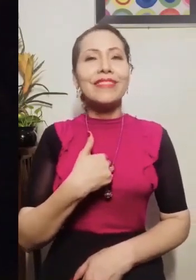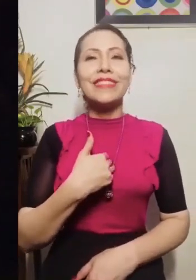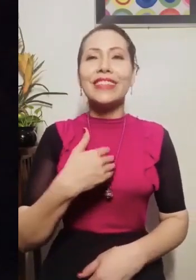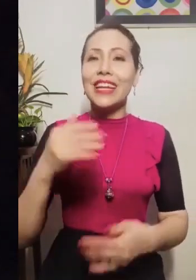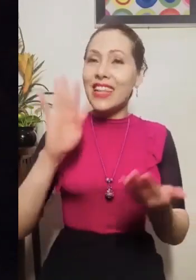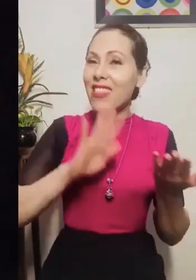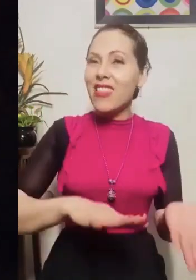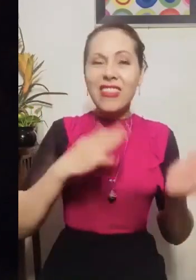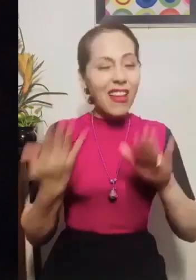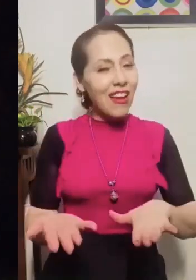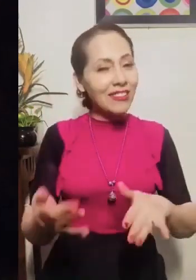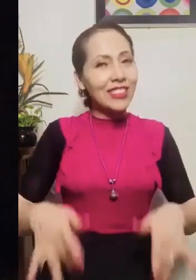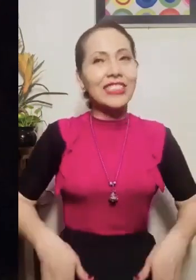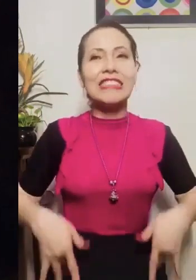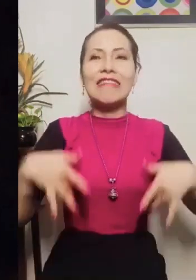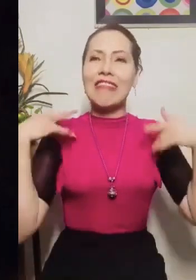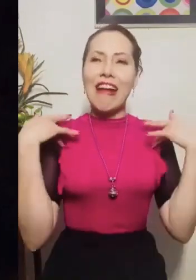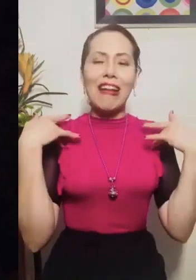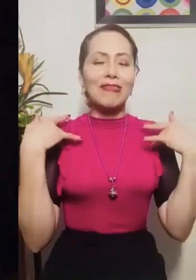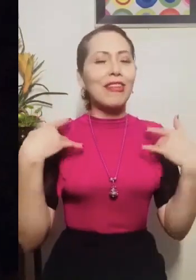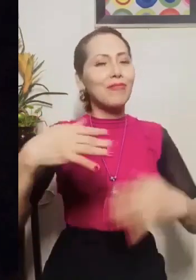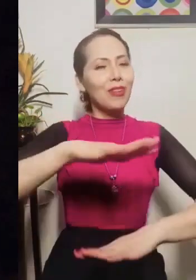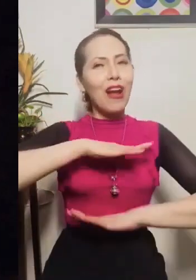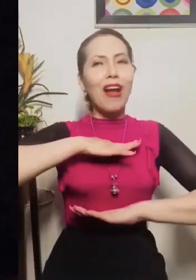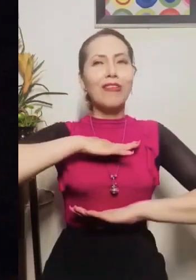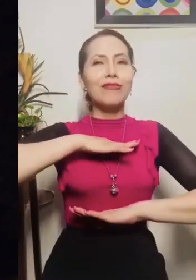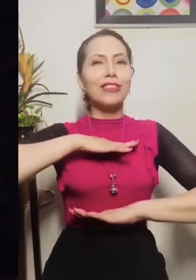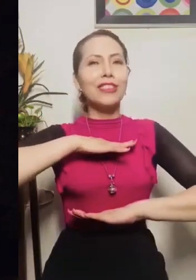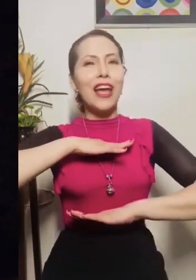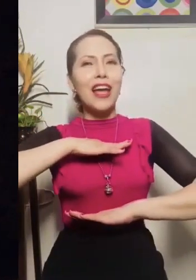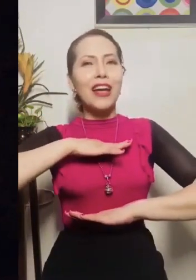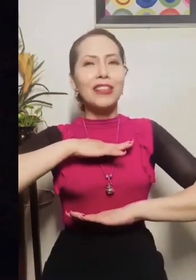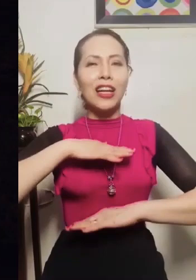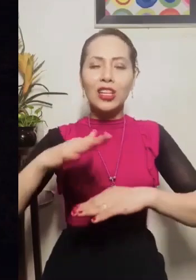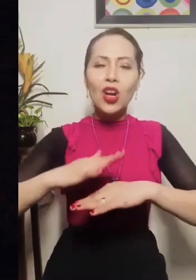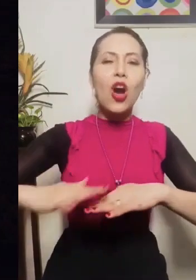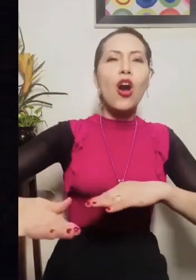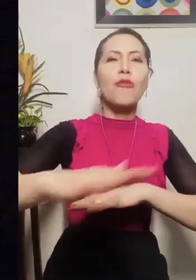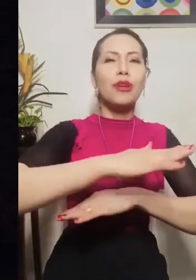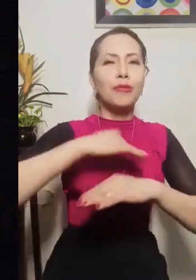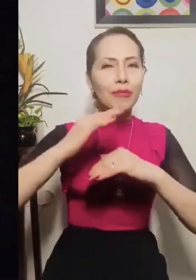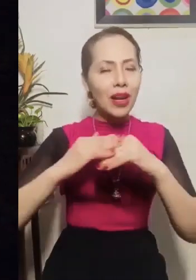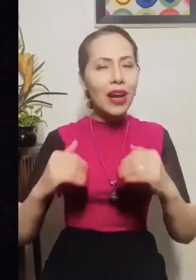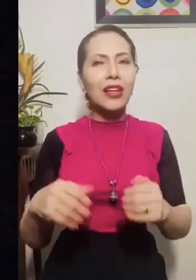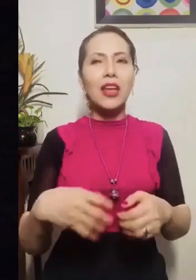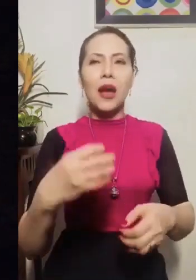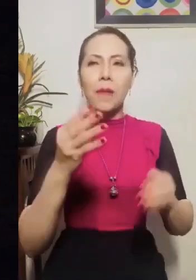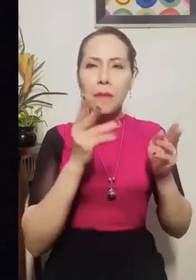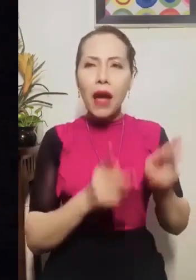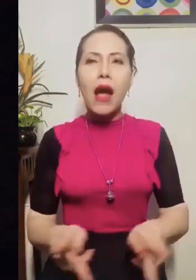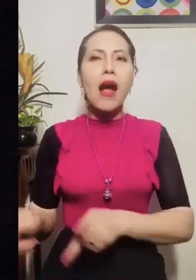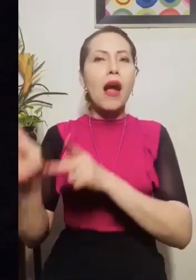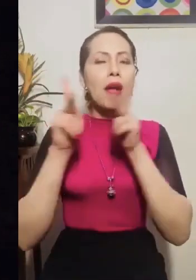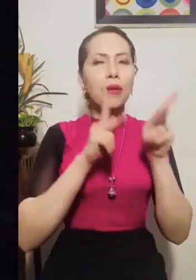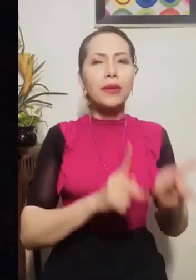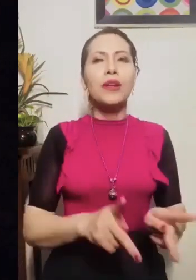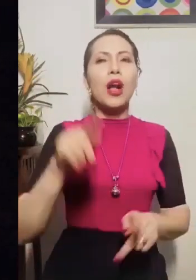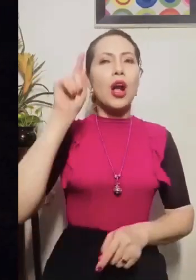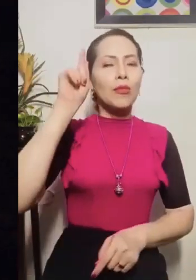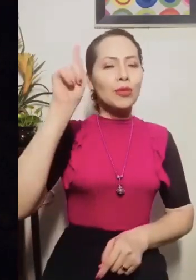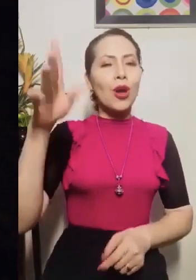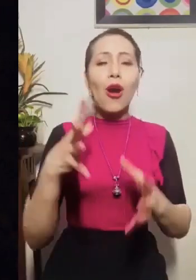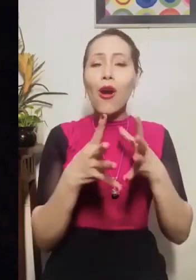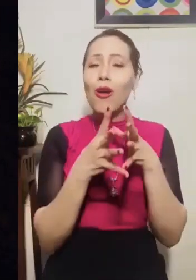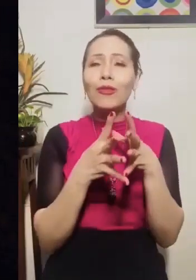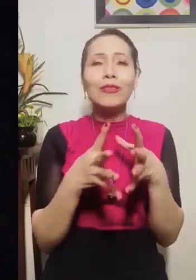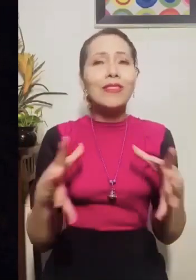in life, I'm confident and covered by the fire. Call me